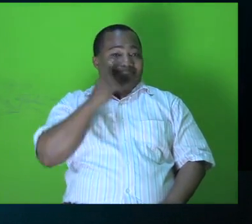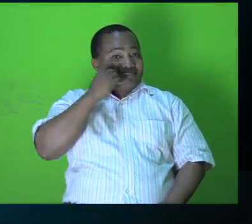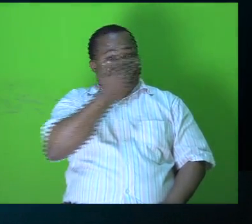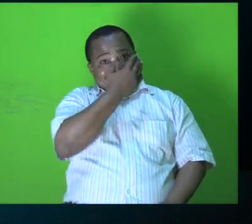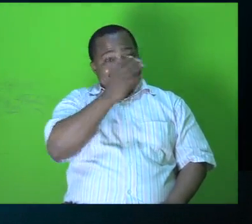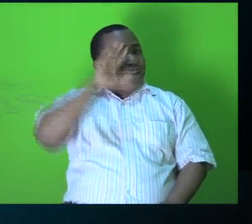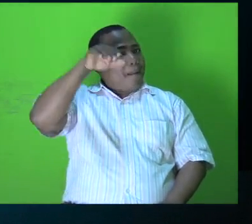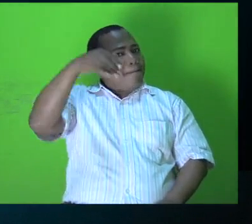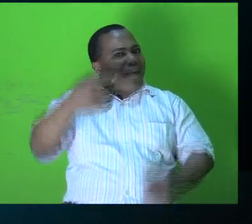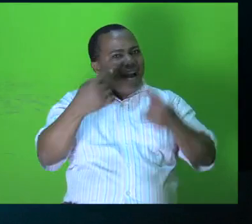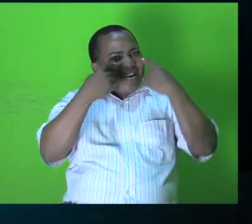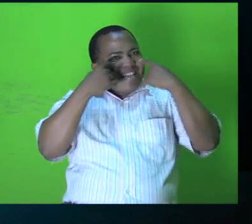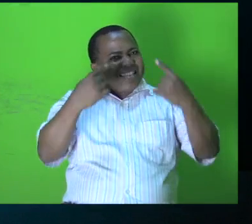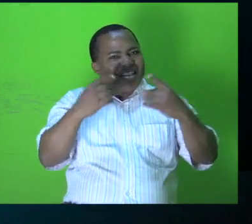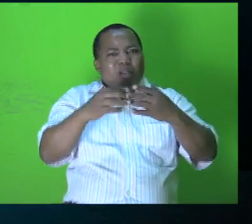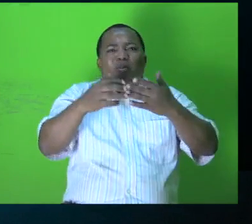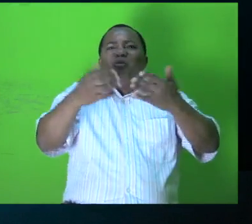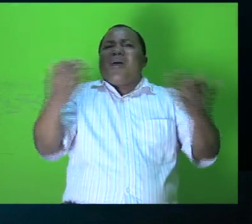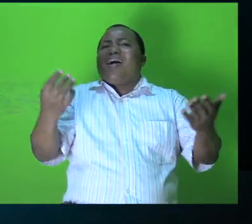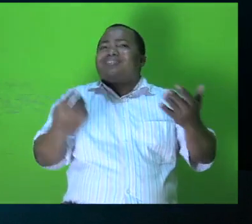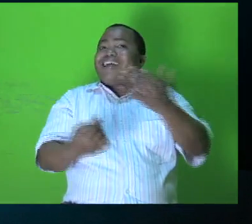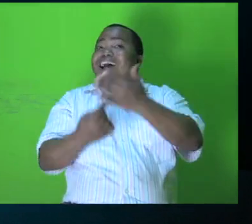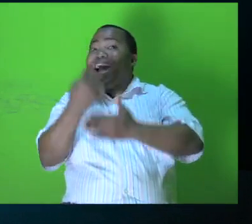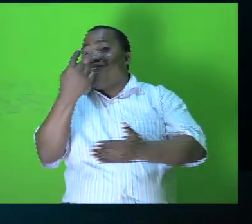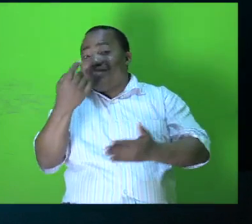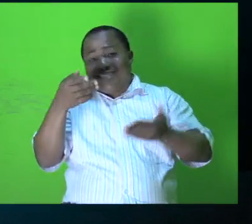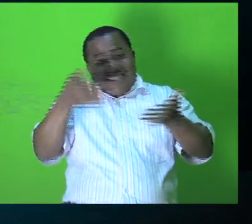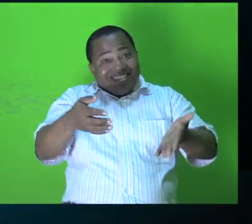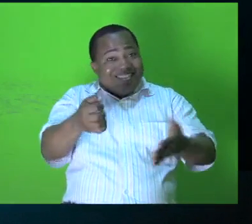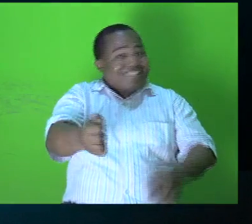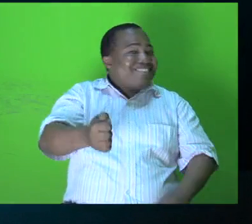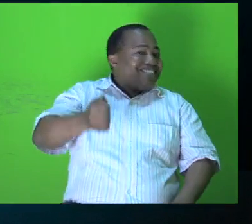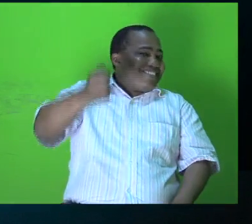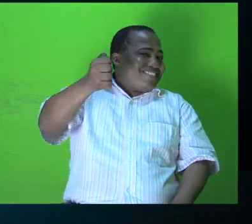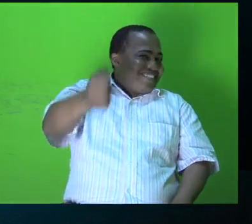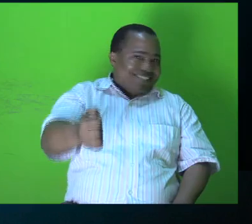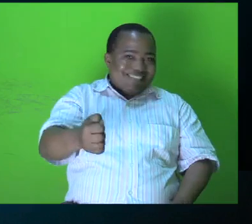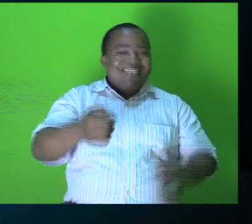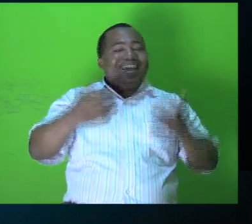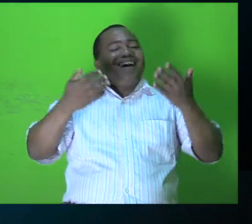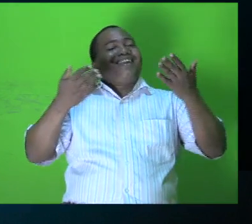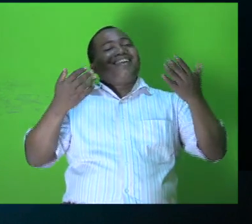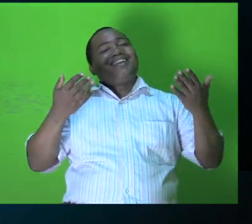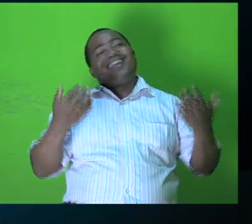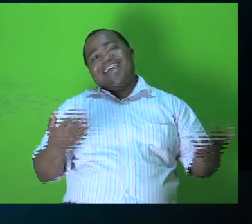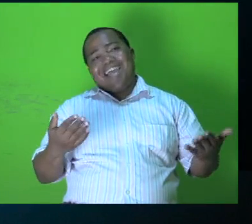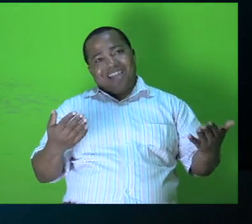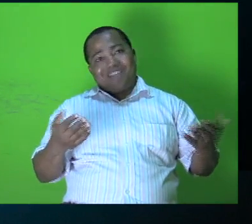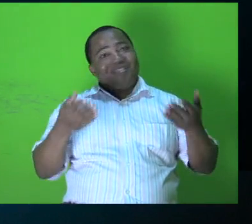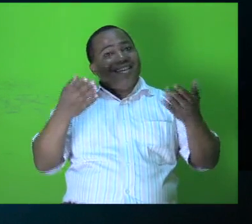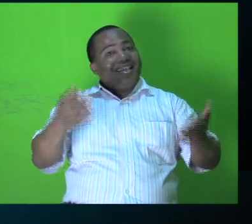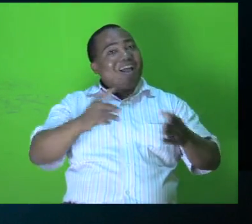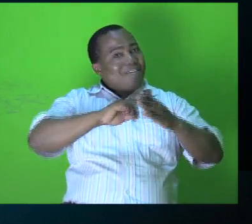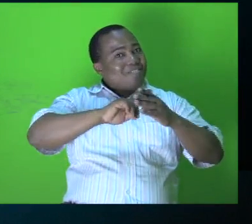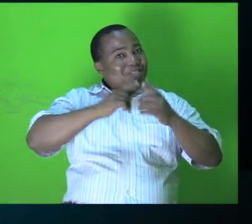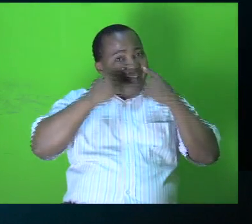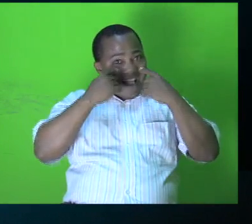After seeing what happened in this stage, so now let us